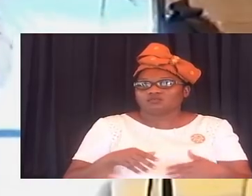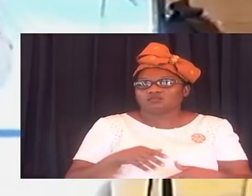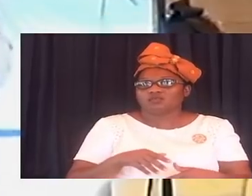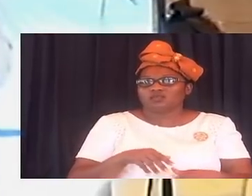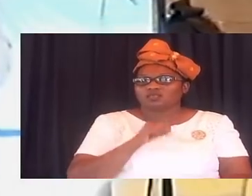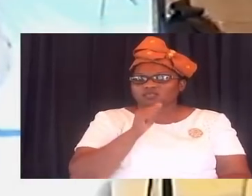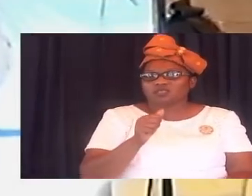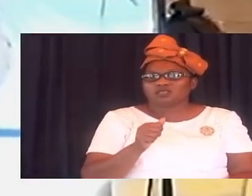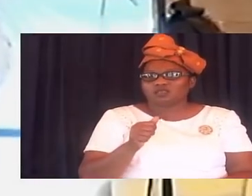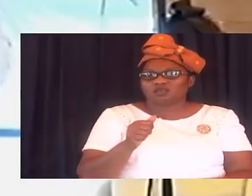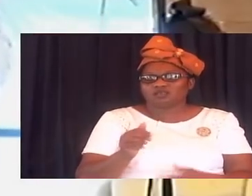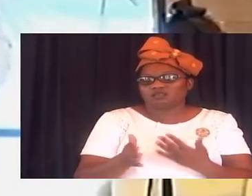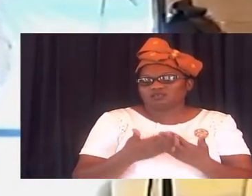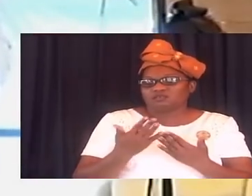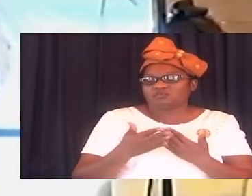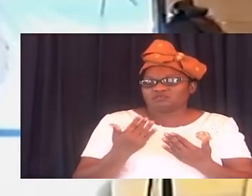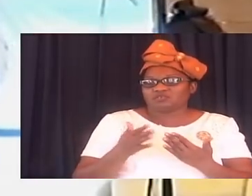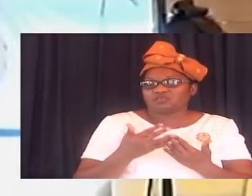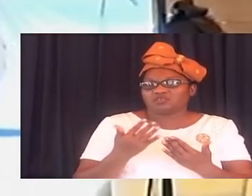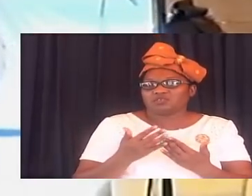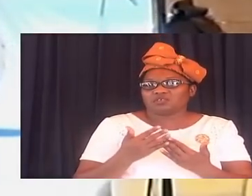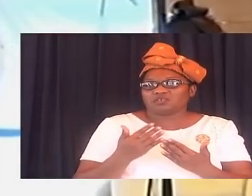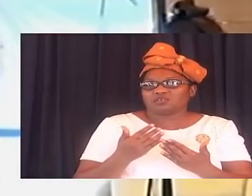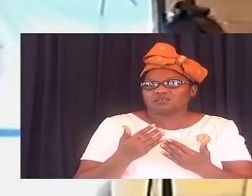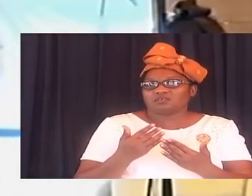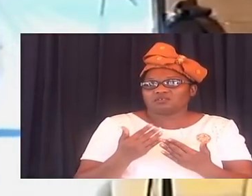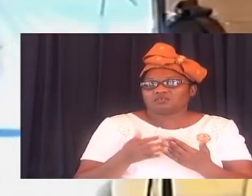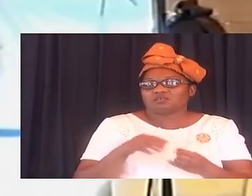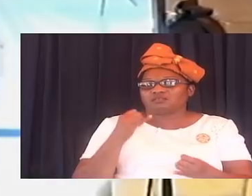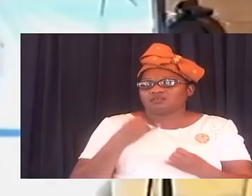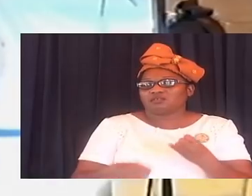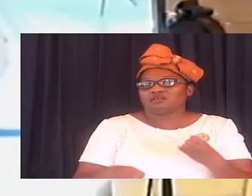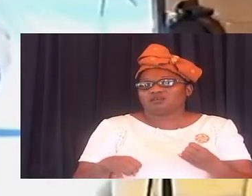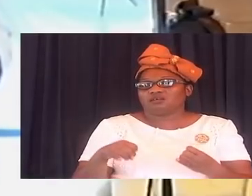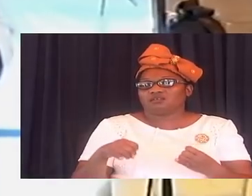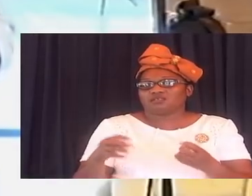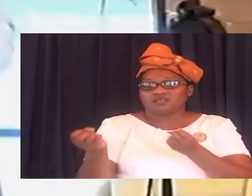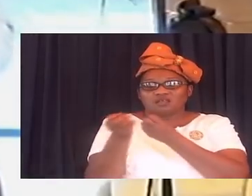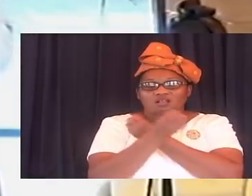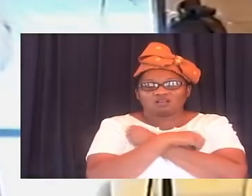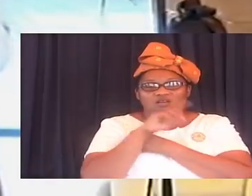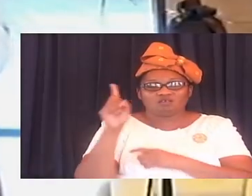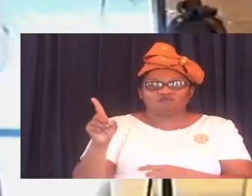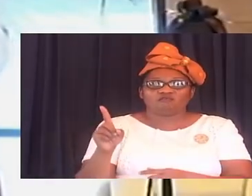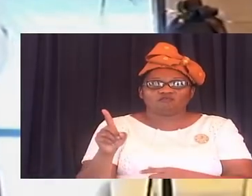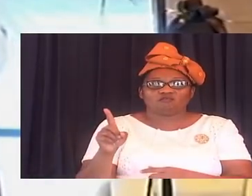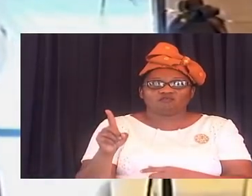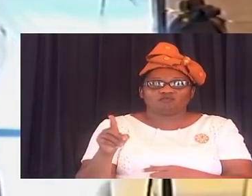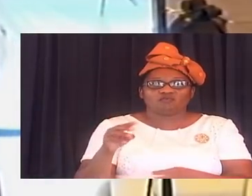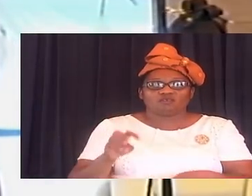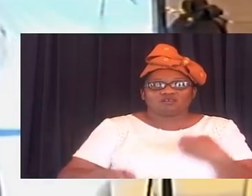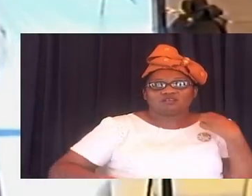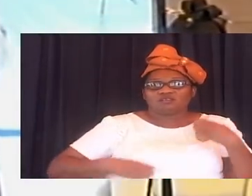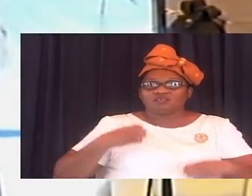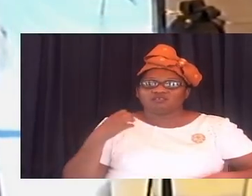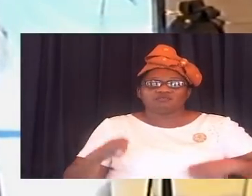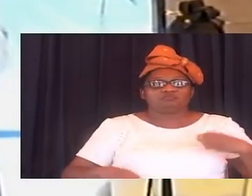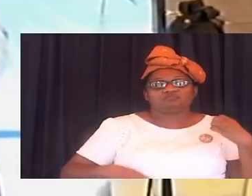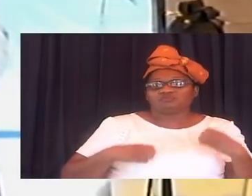know what that's about. I know that the emotions are mixed, but God is still God,